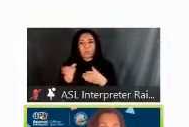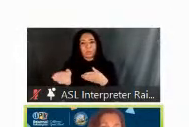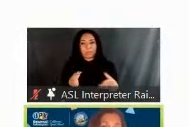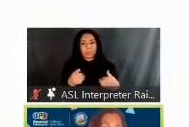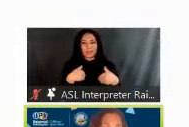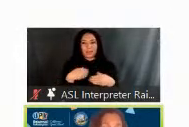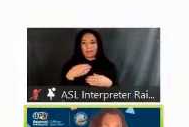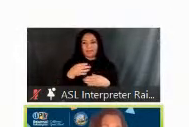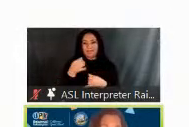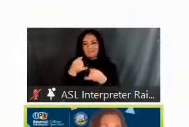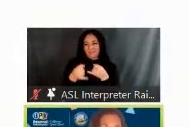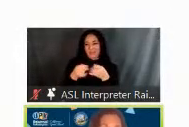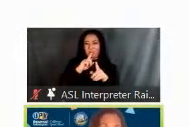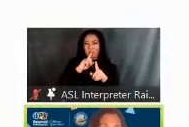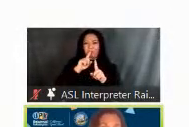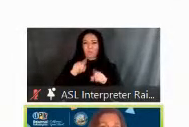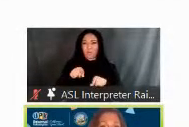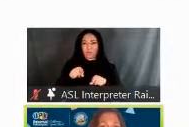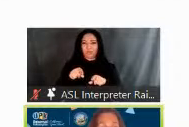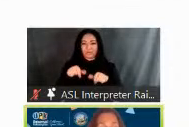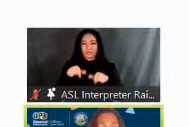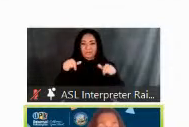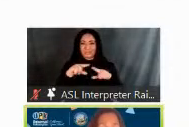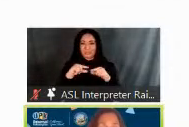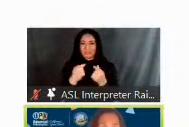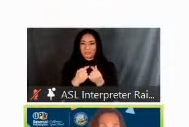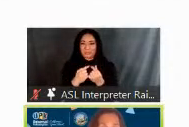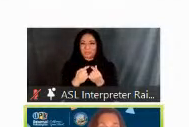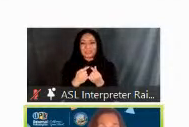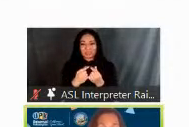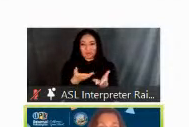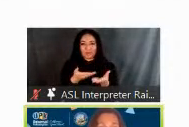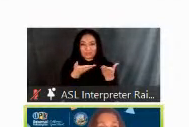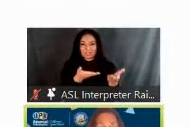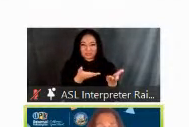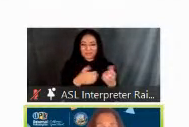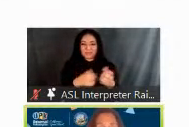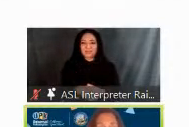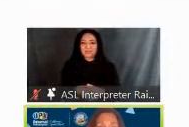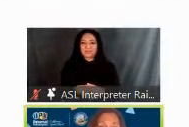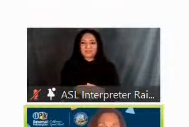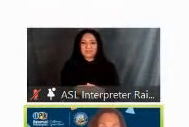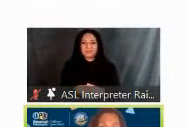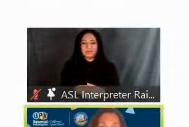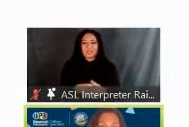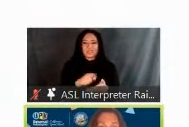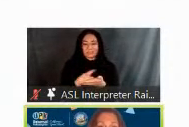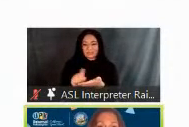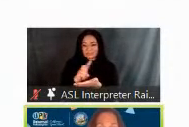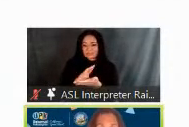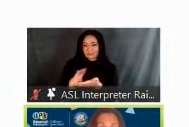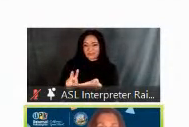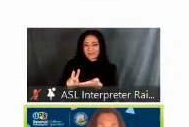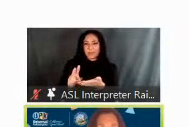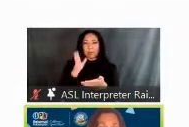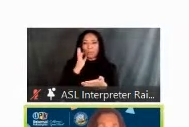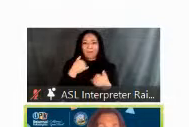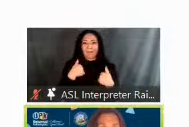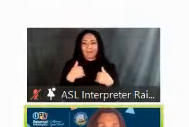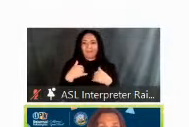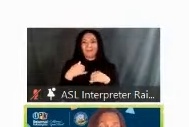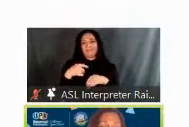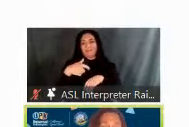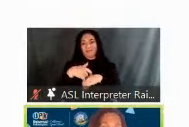the work group's recommendations. In the coming weeks, GPG will post a timeline indicating when we anticipate sharing